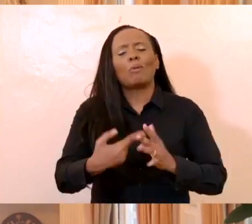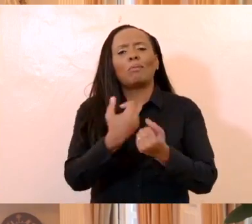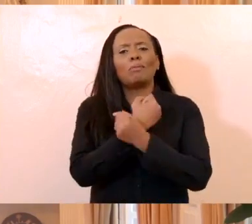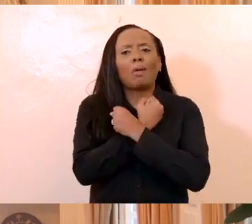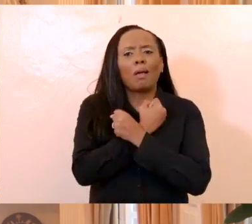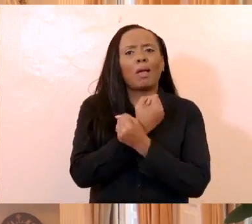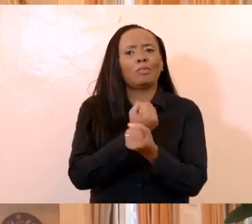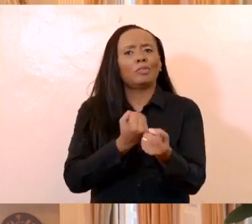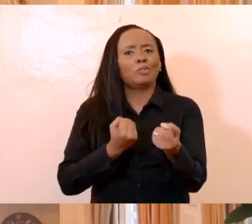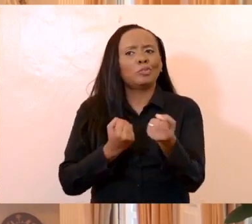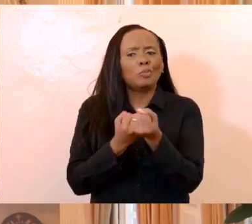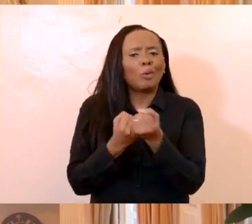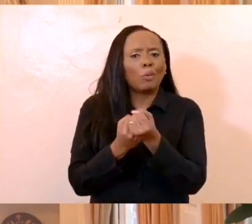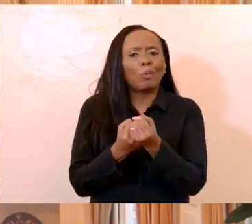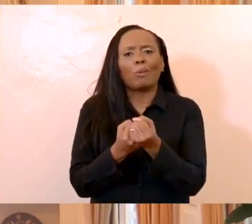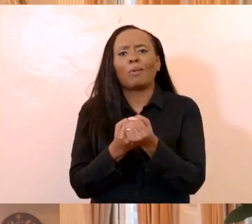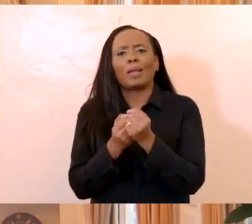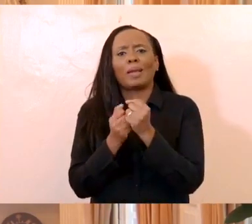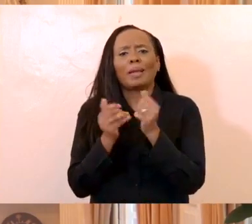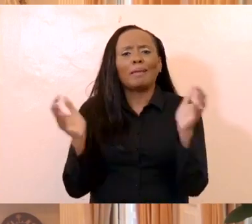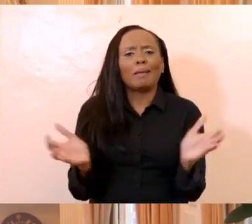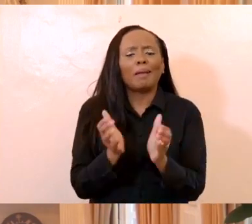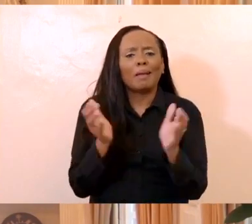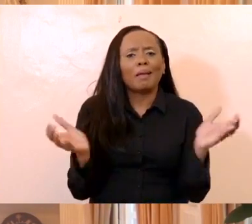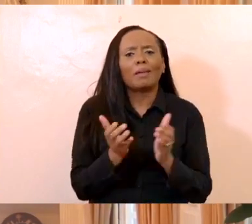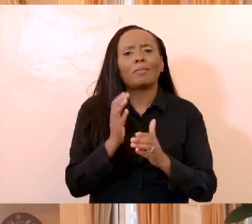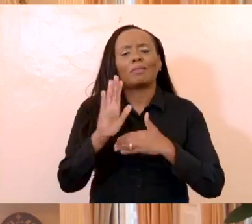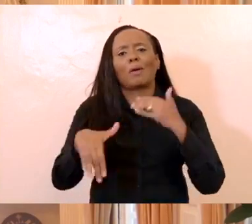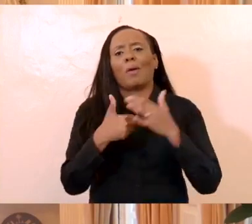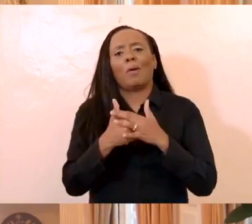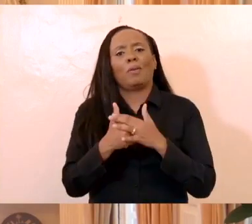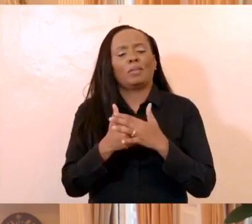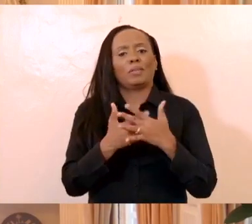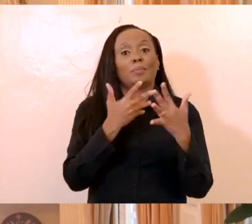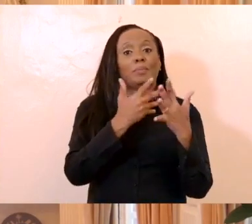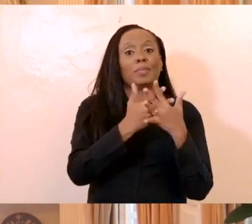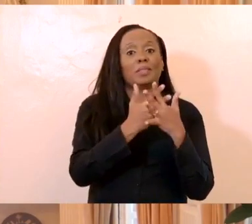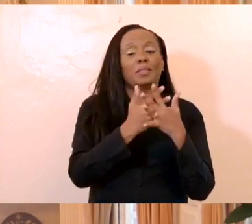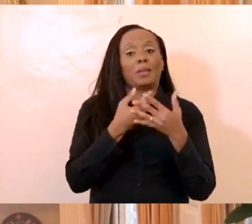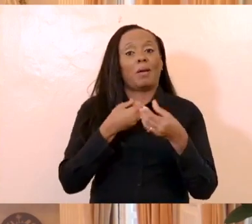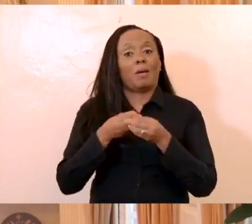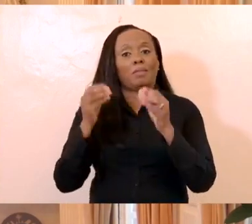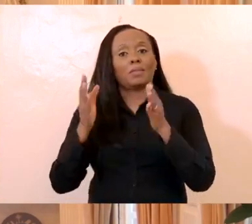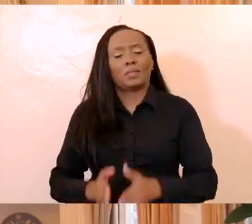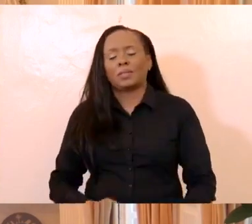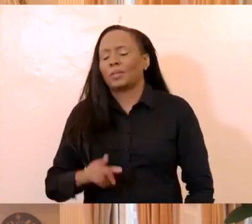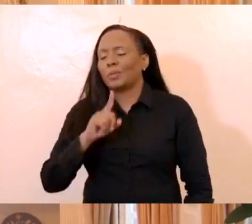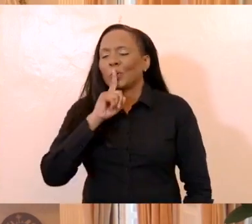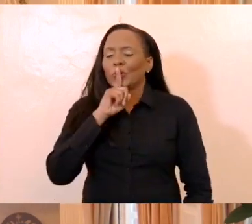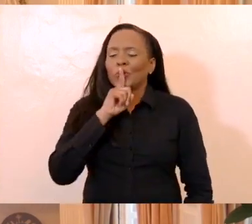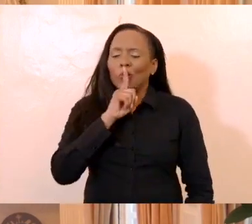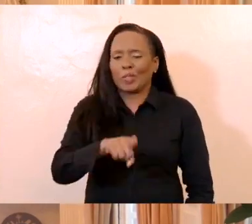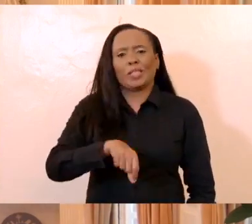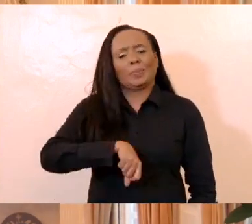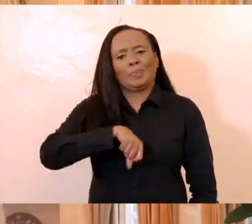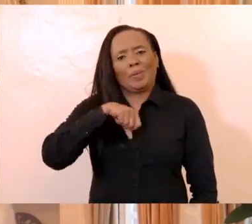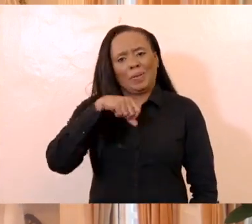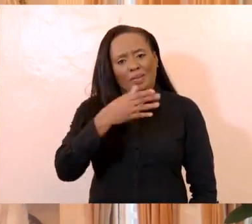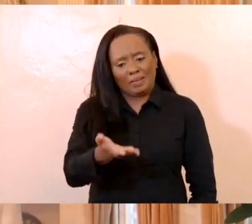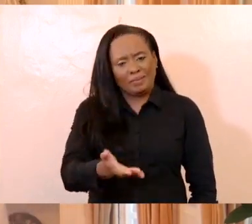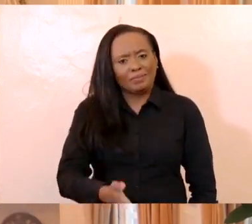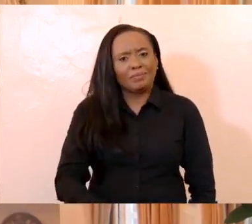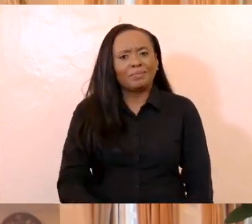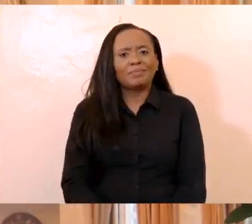some encouragement for the officers of Her Majesty's Prison Service because they deserve it at this time.